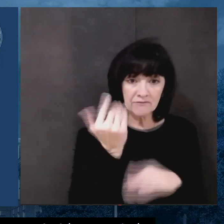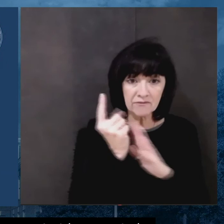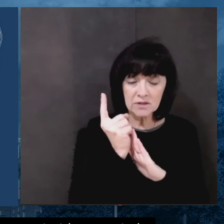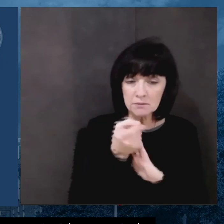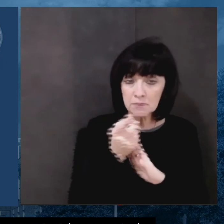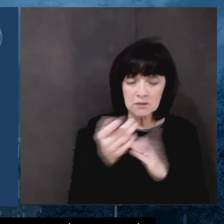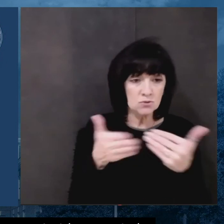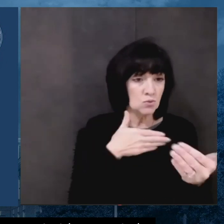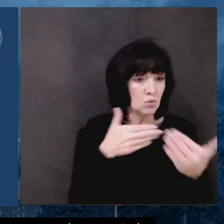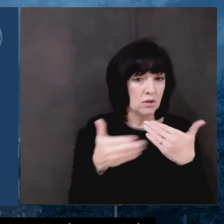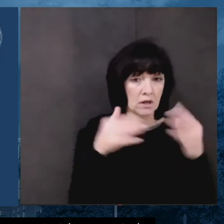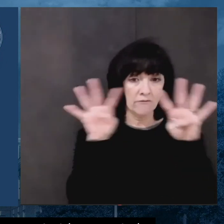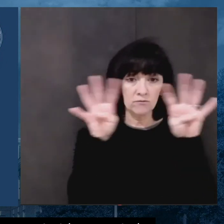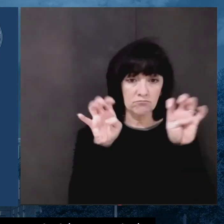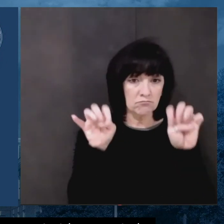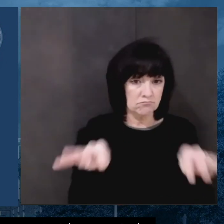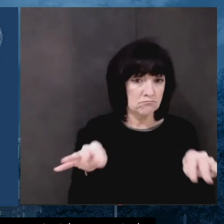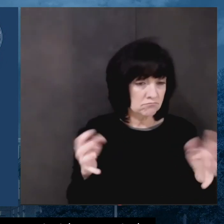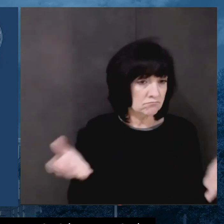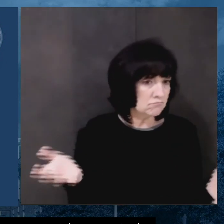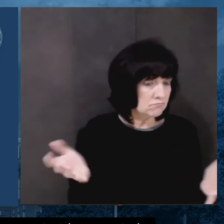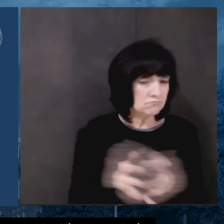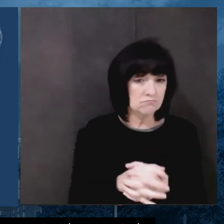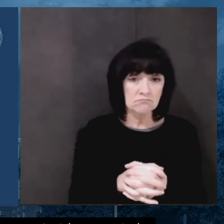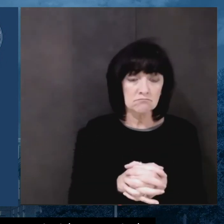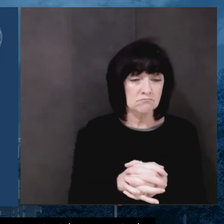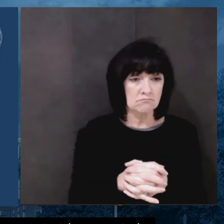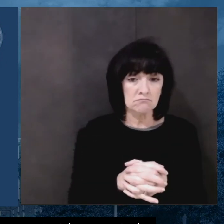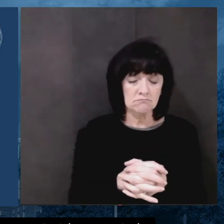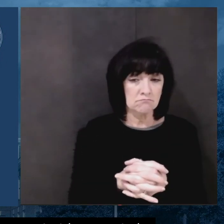whatever else it might take for that